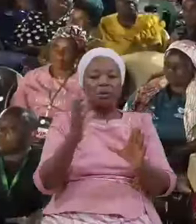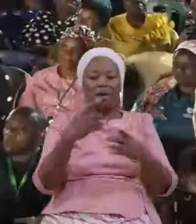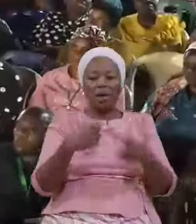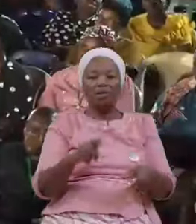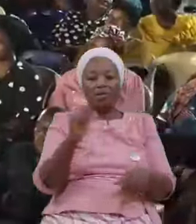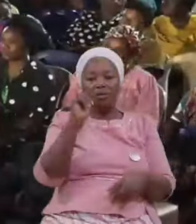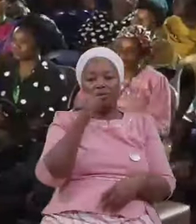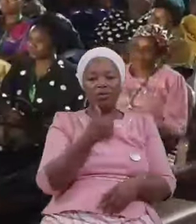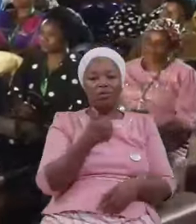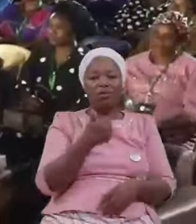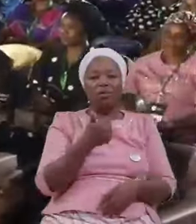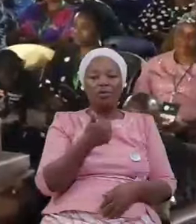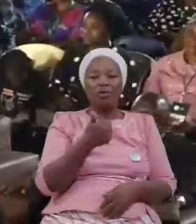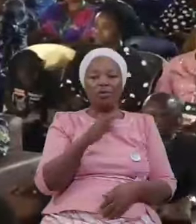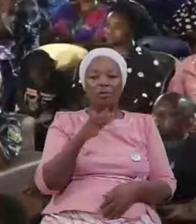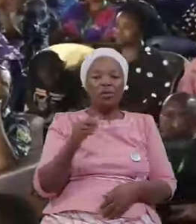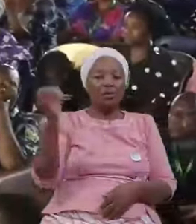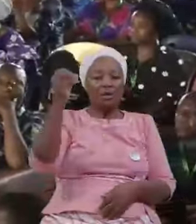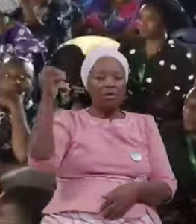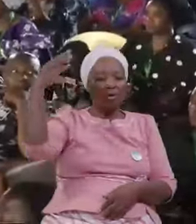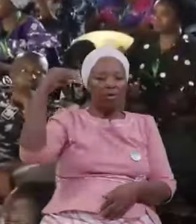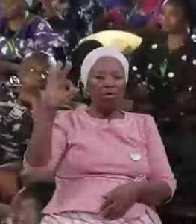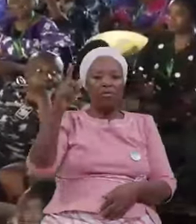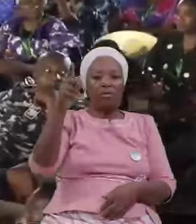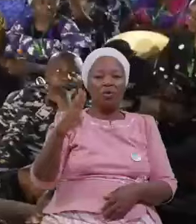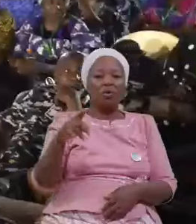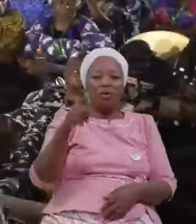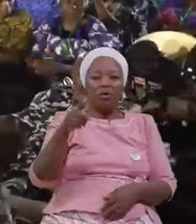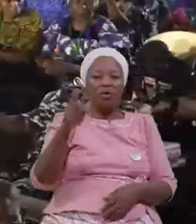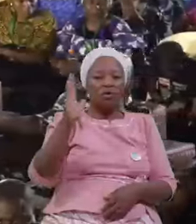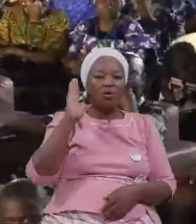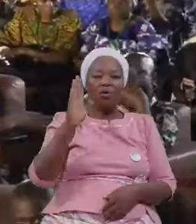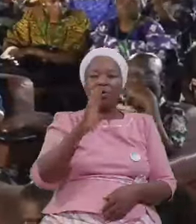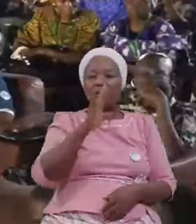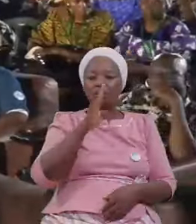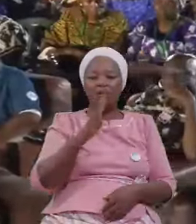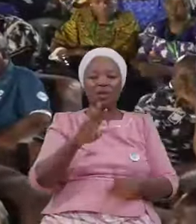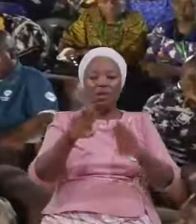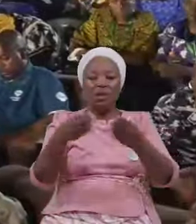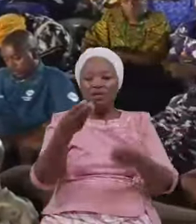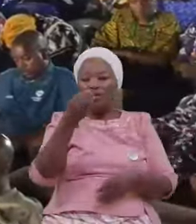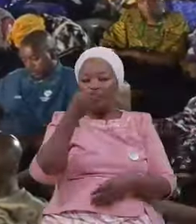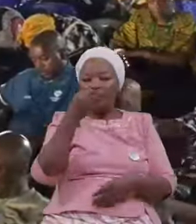the grace of God, you will be served your lunch